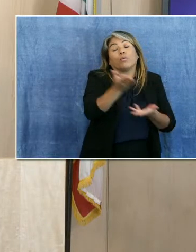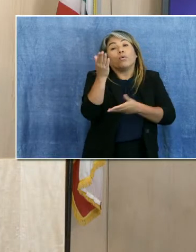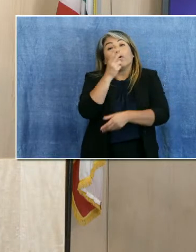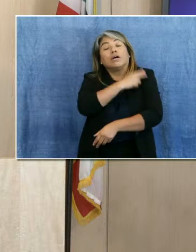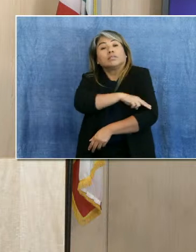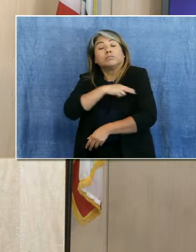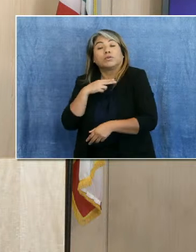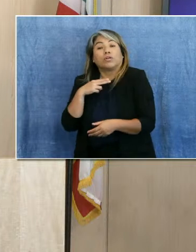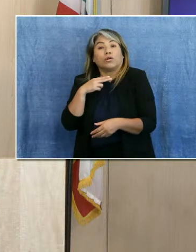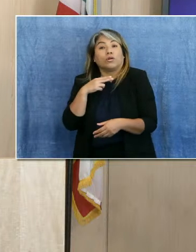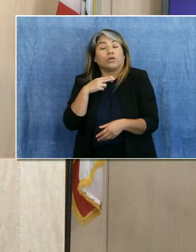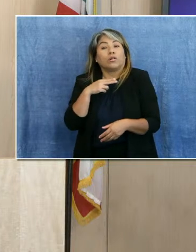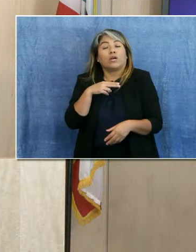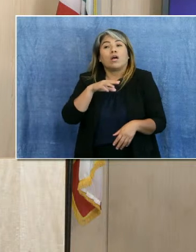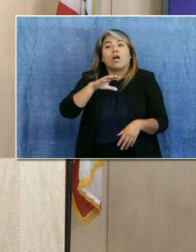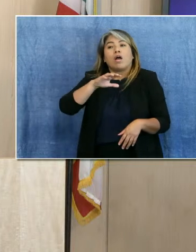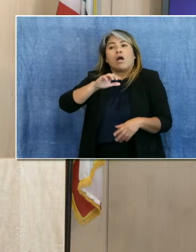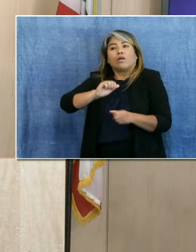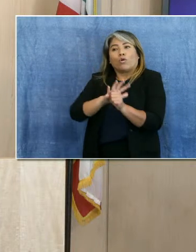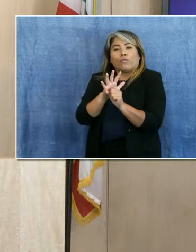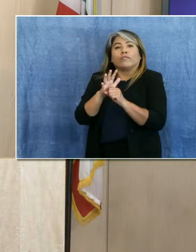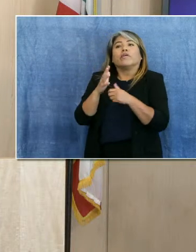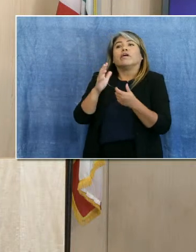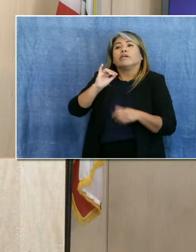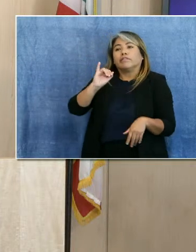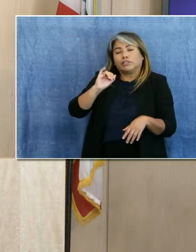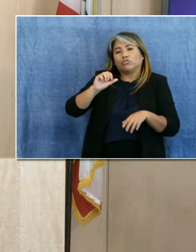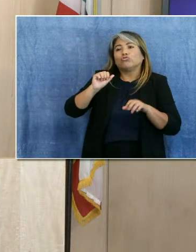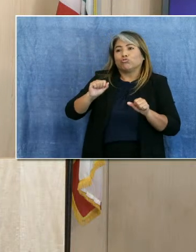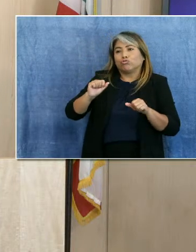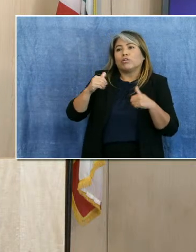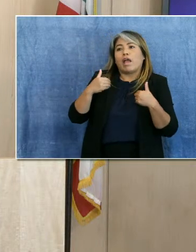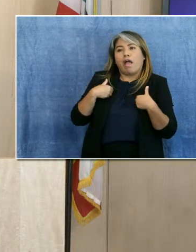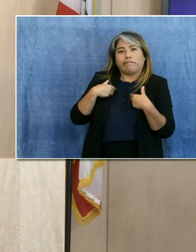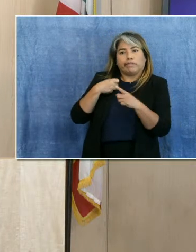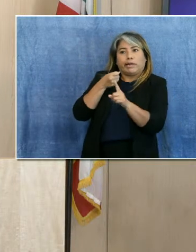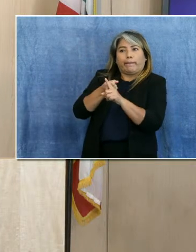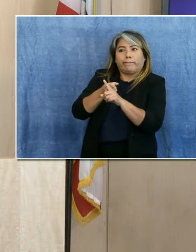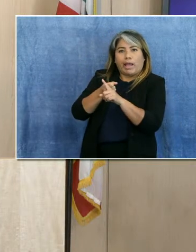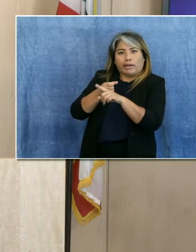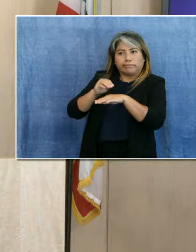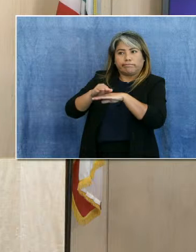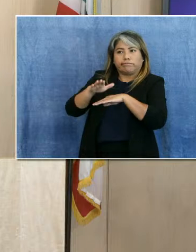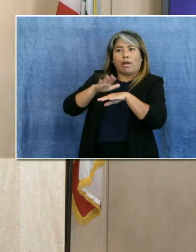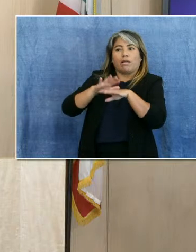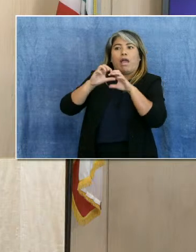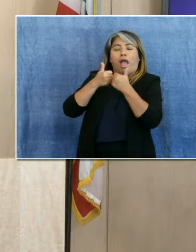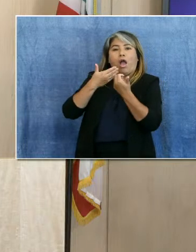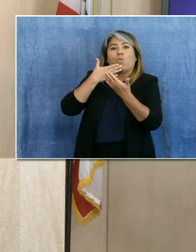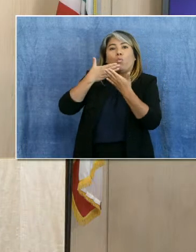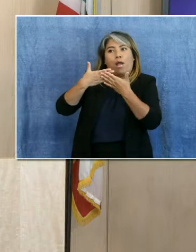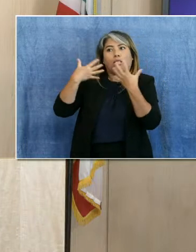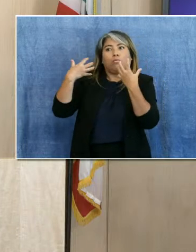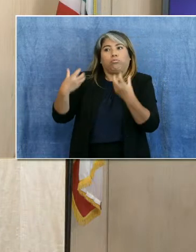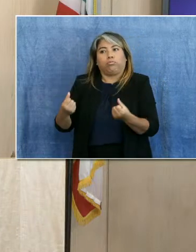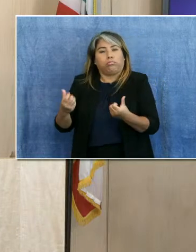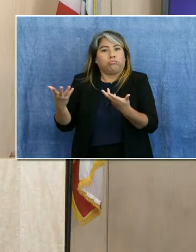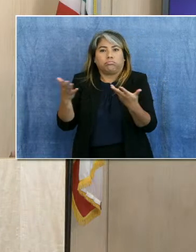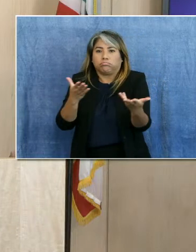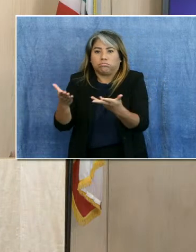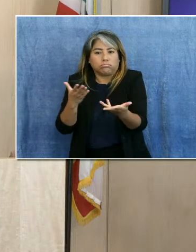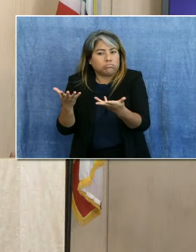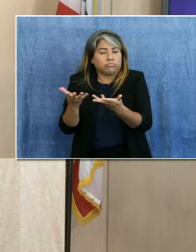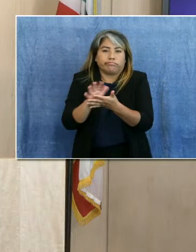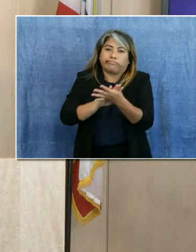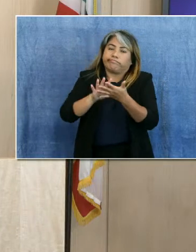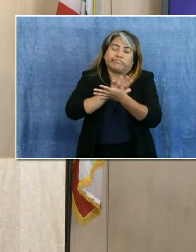hospitalized, the COVID infection could have an impact on their recovery. So I think